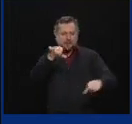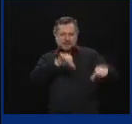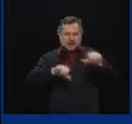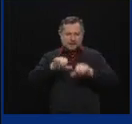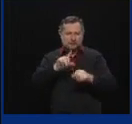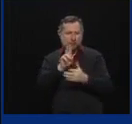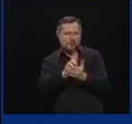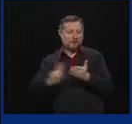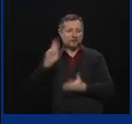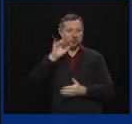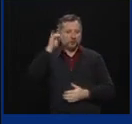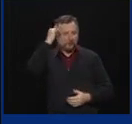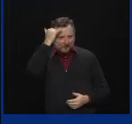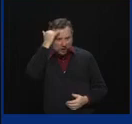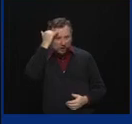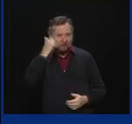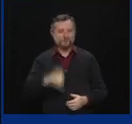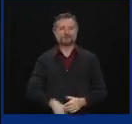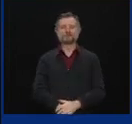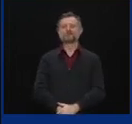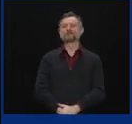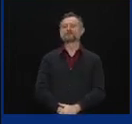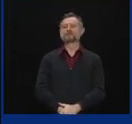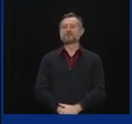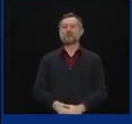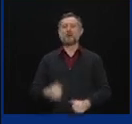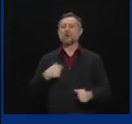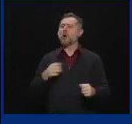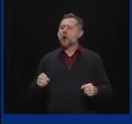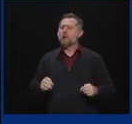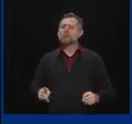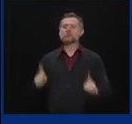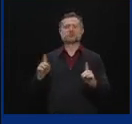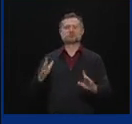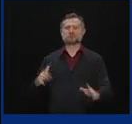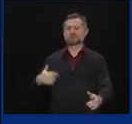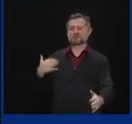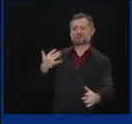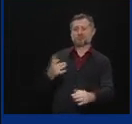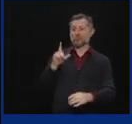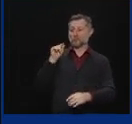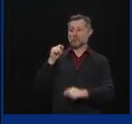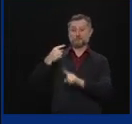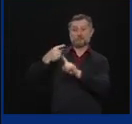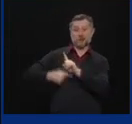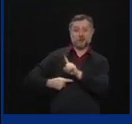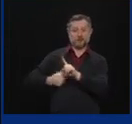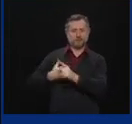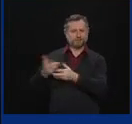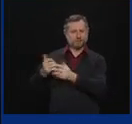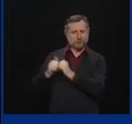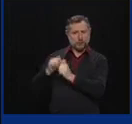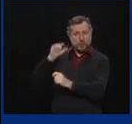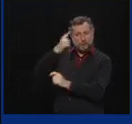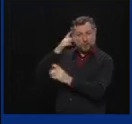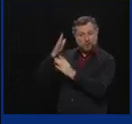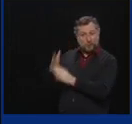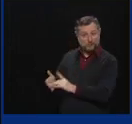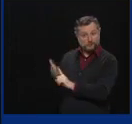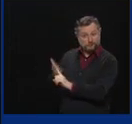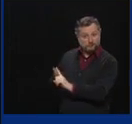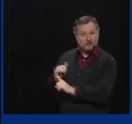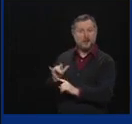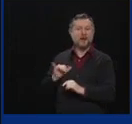Buffalo. I've had the opportunity during the last 20 months to work closely with the governor along with my colleagues